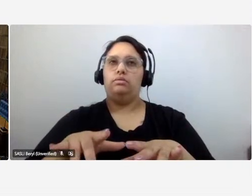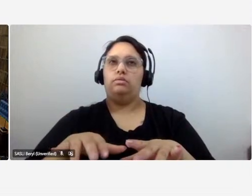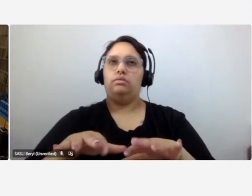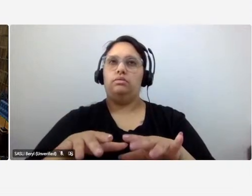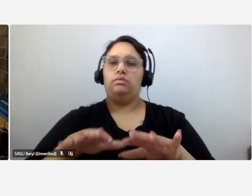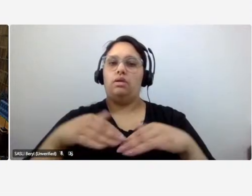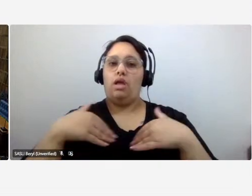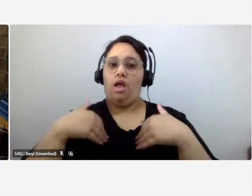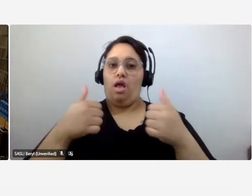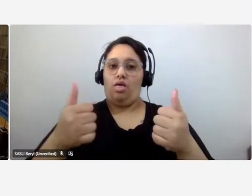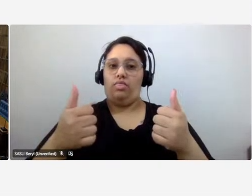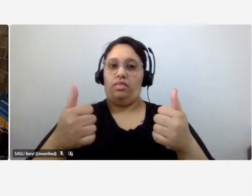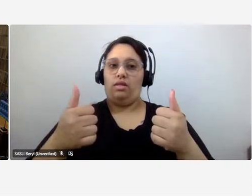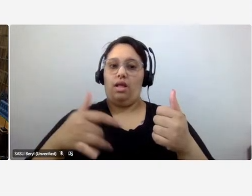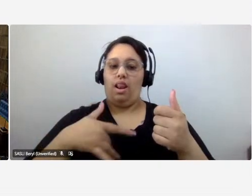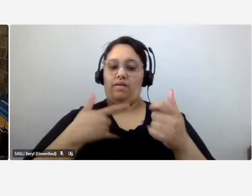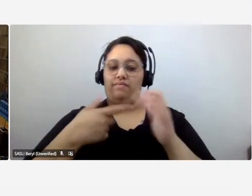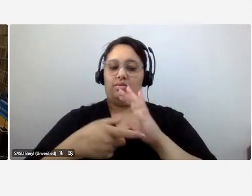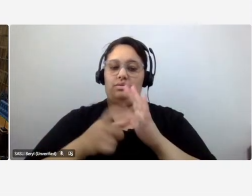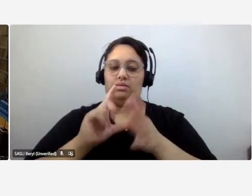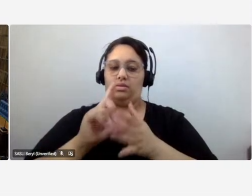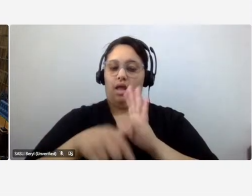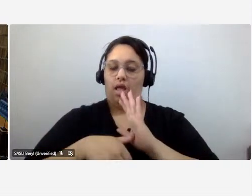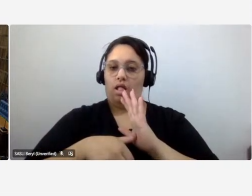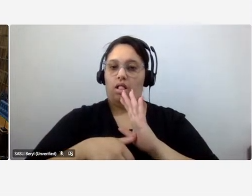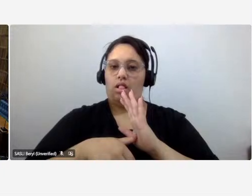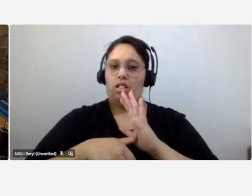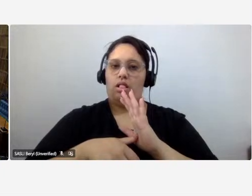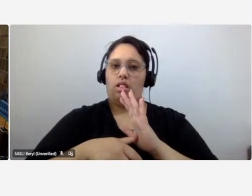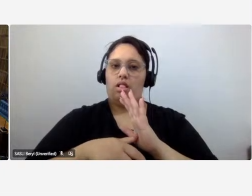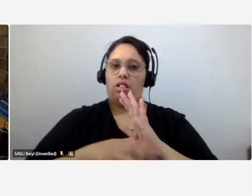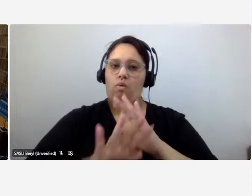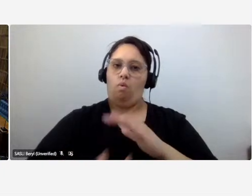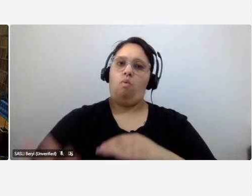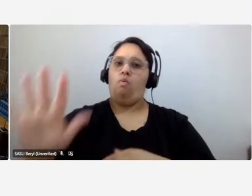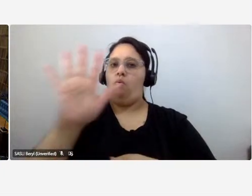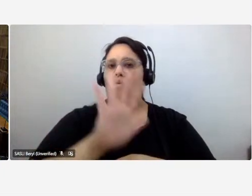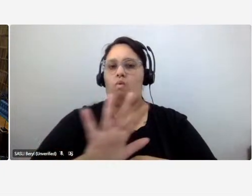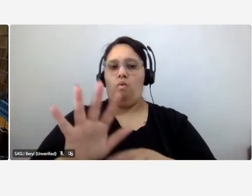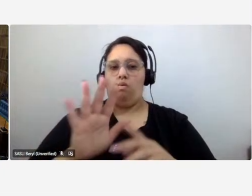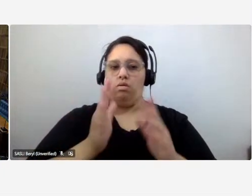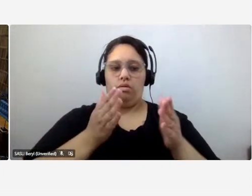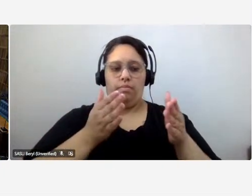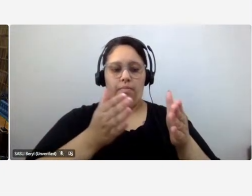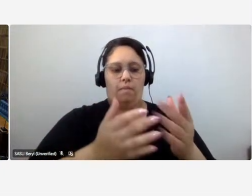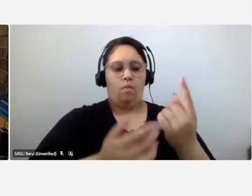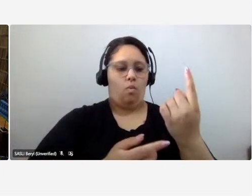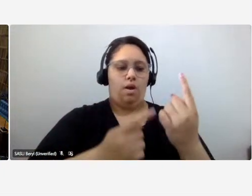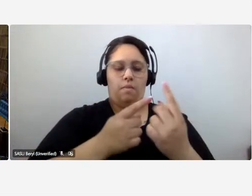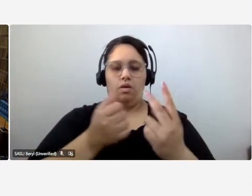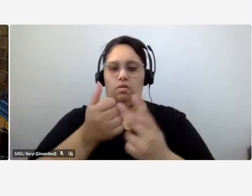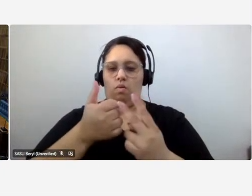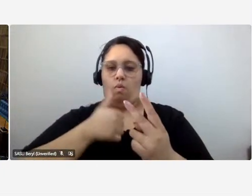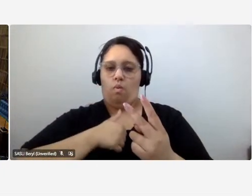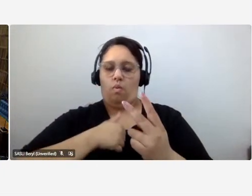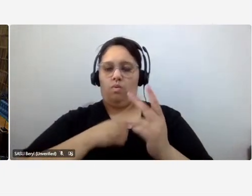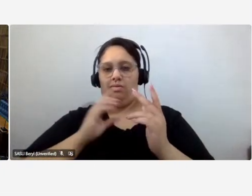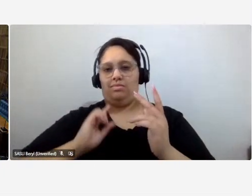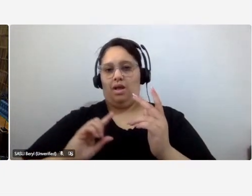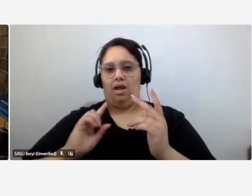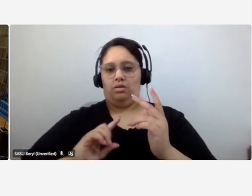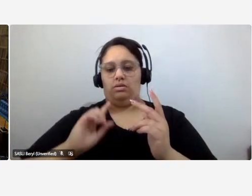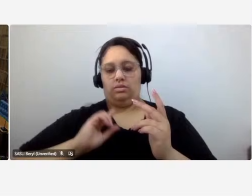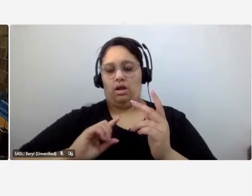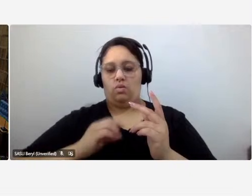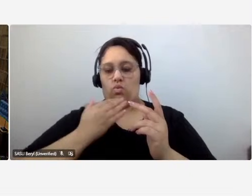healthy lifestyle overall, not through only one aspect, but also in terms of your own diet, the diet of those who